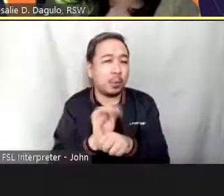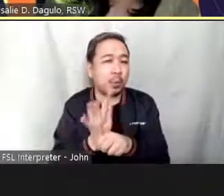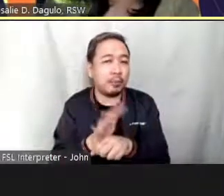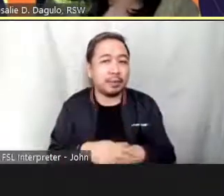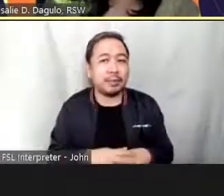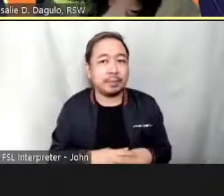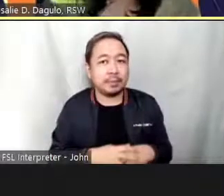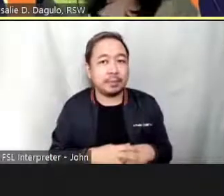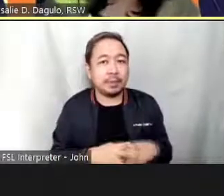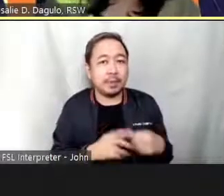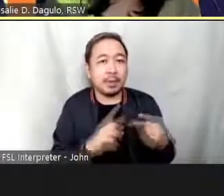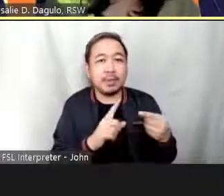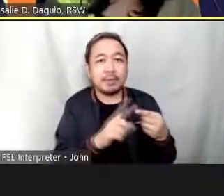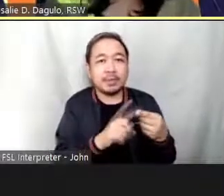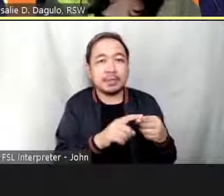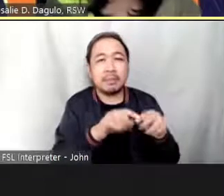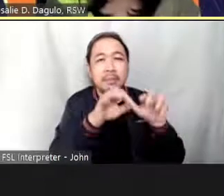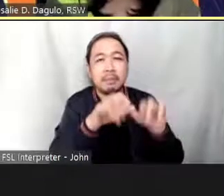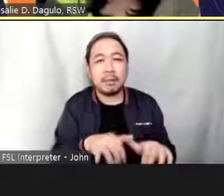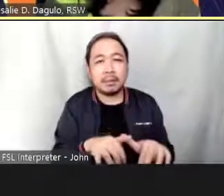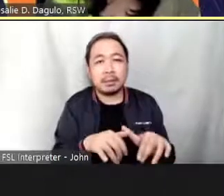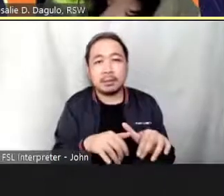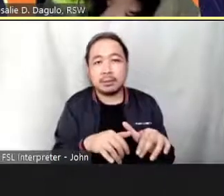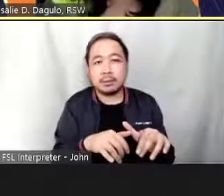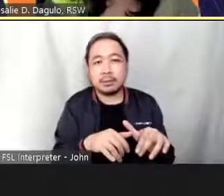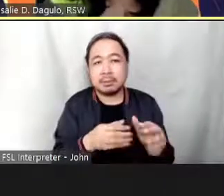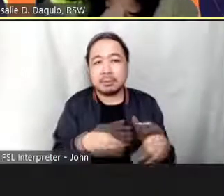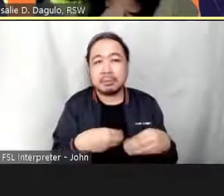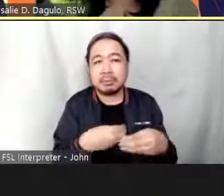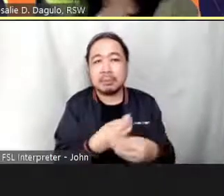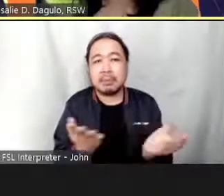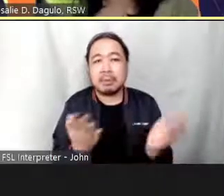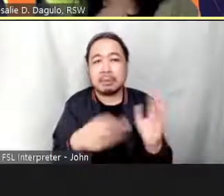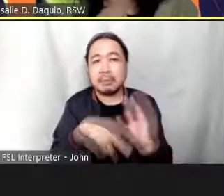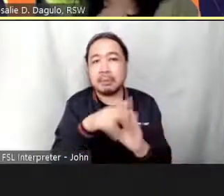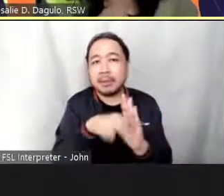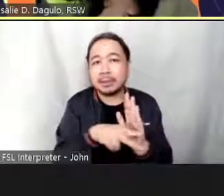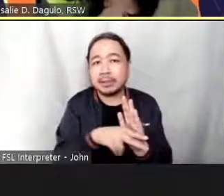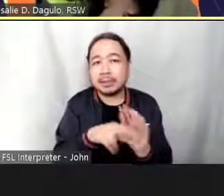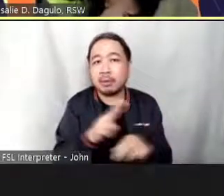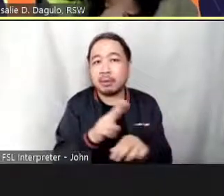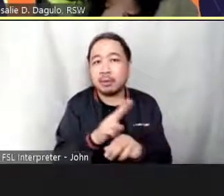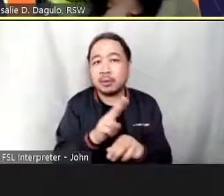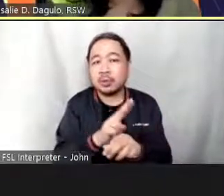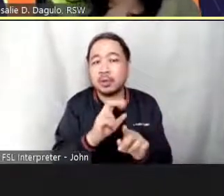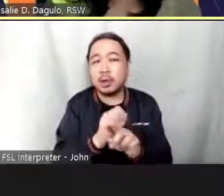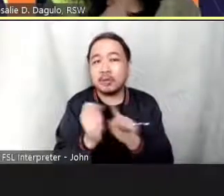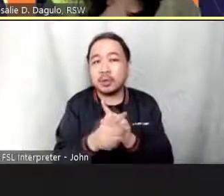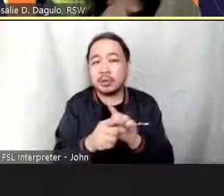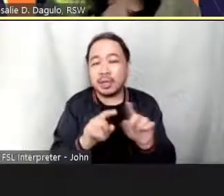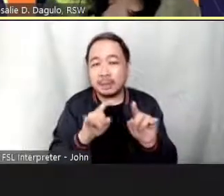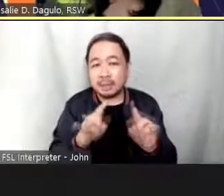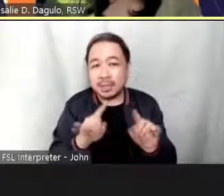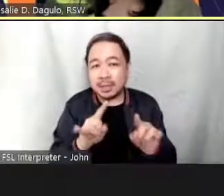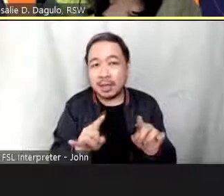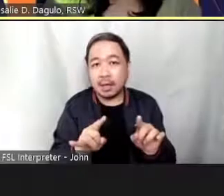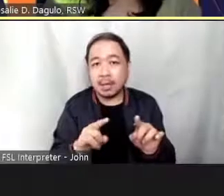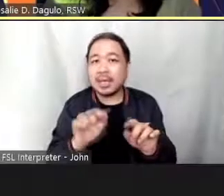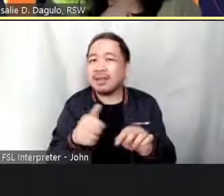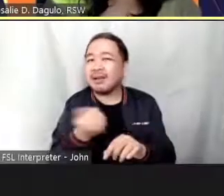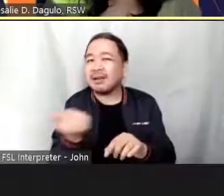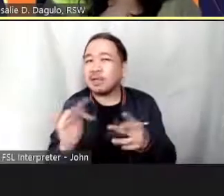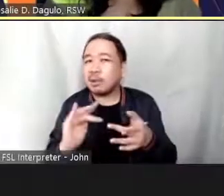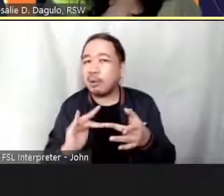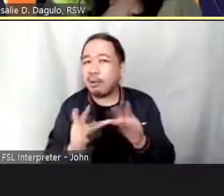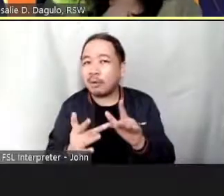First, draft and issue a policy on the use of social media and other online applications in case management,